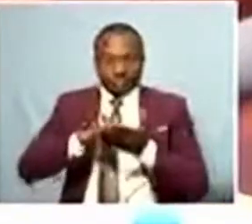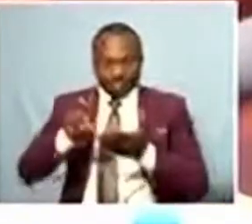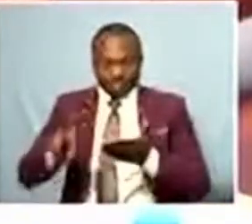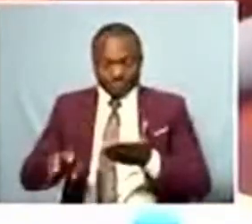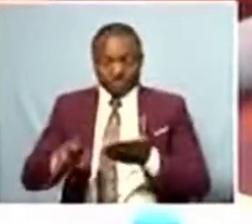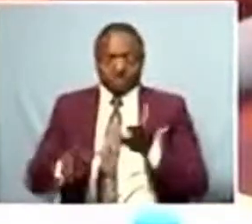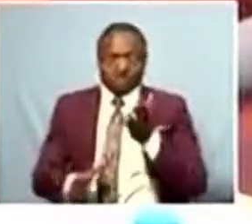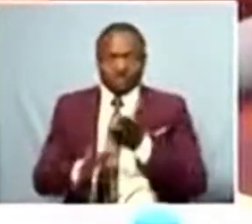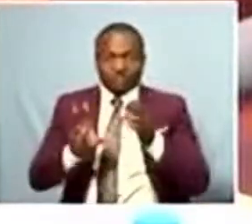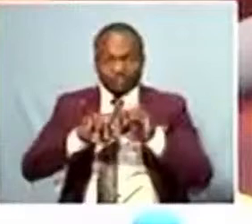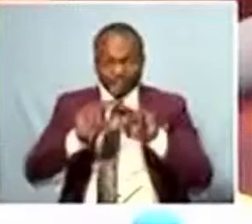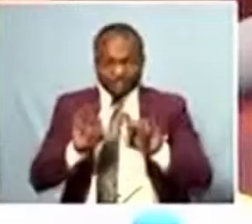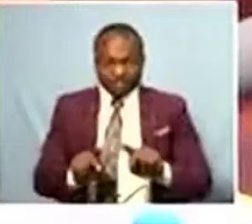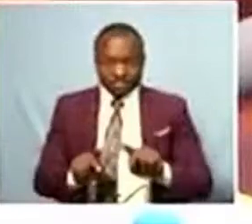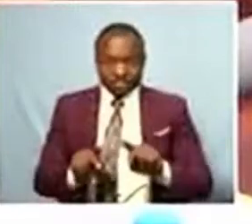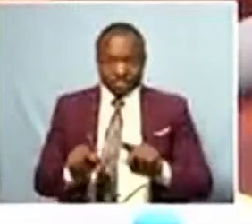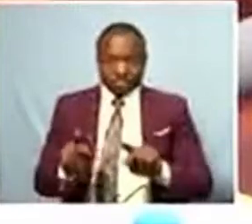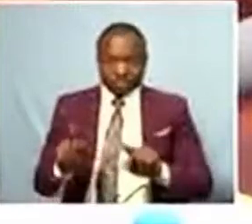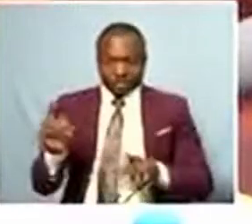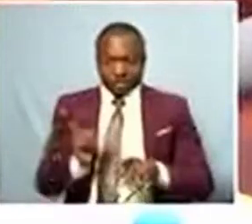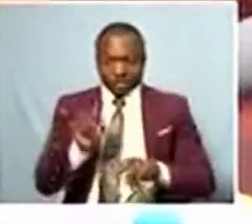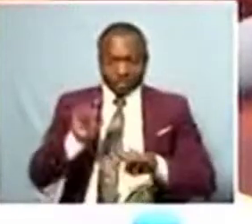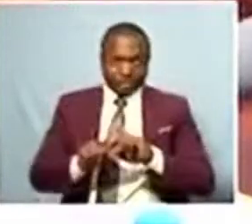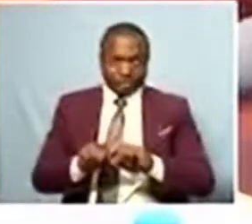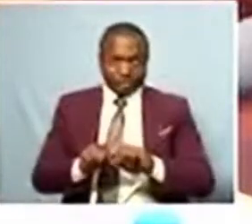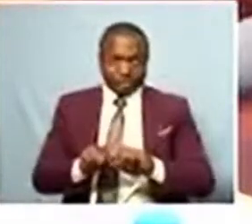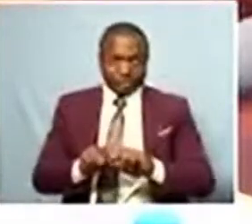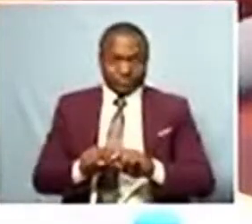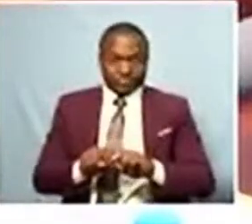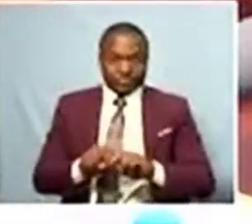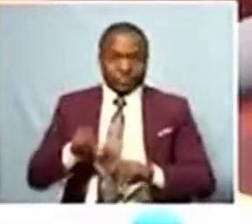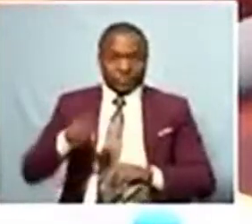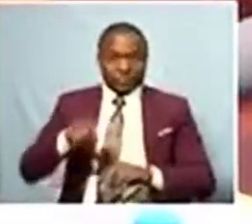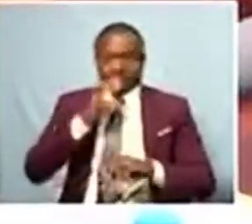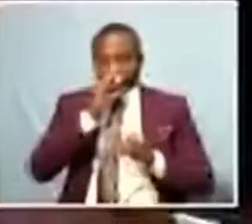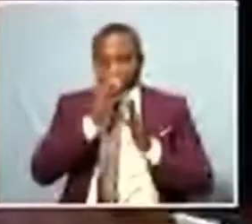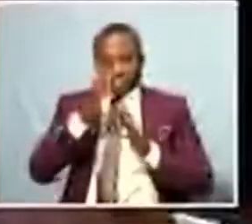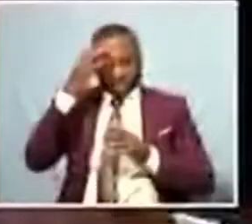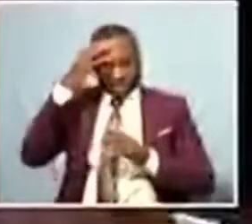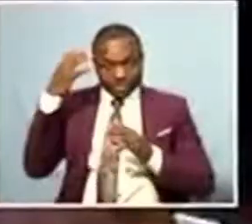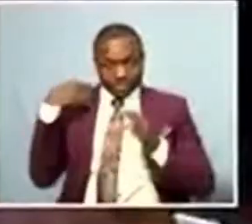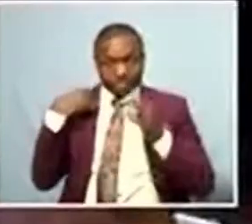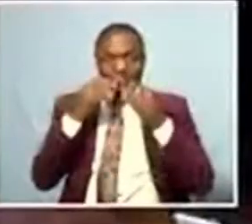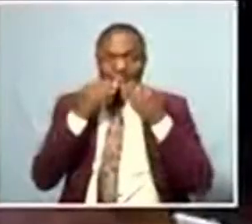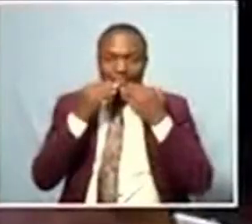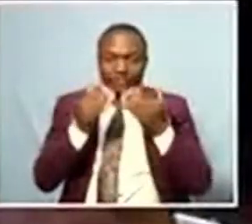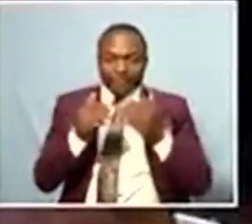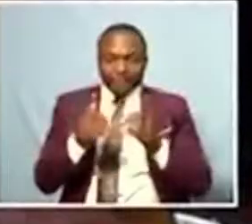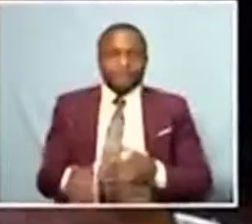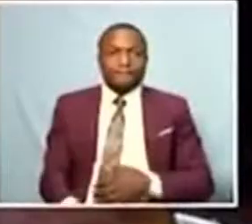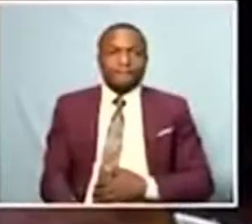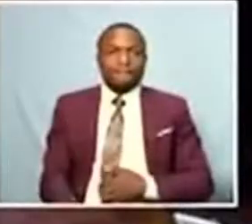you. I'm required Thank you, sir. up the Speaker's office. Thank you. Thank you, sir.